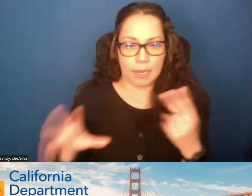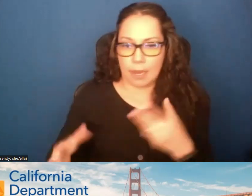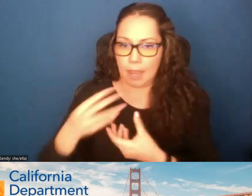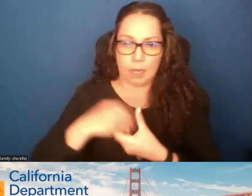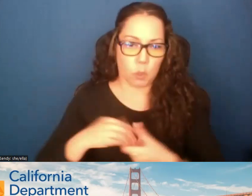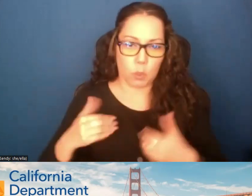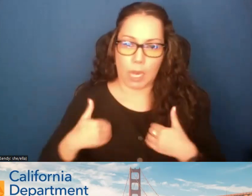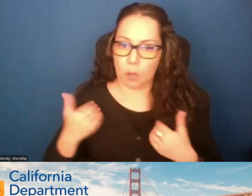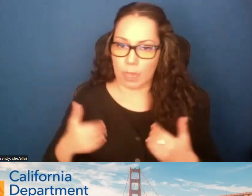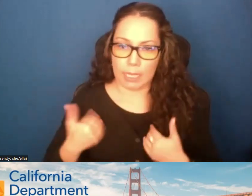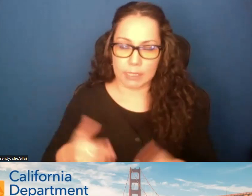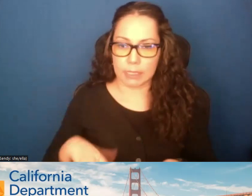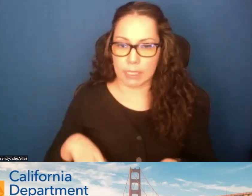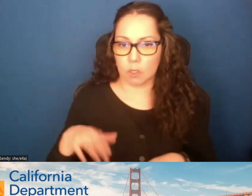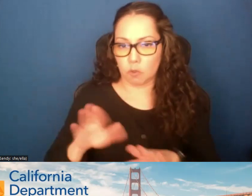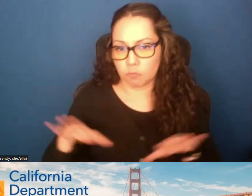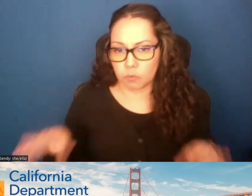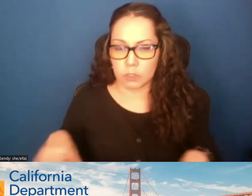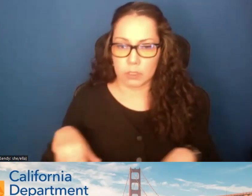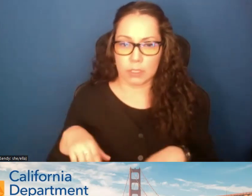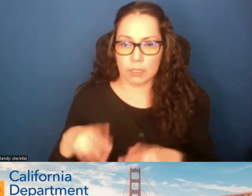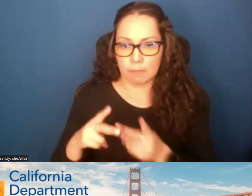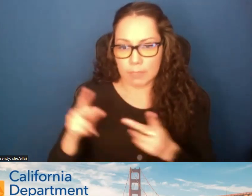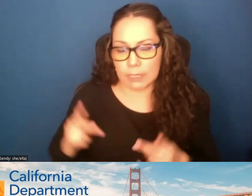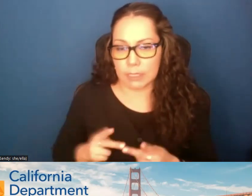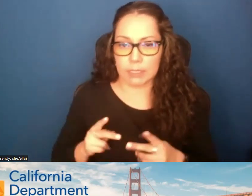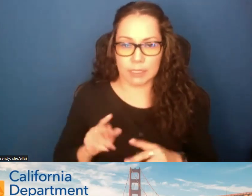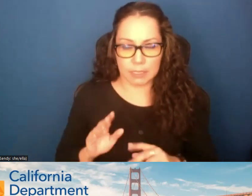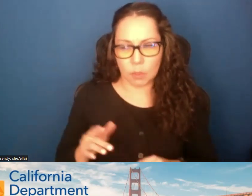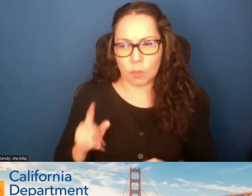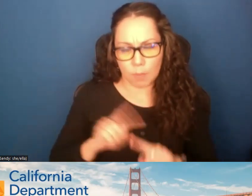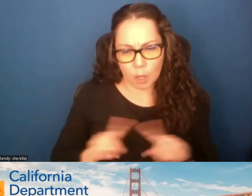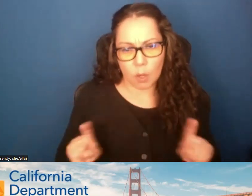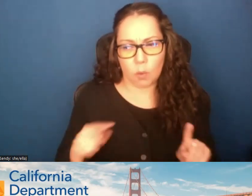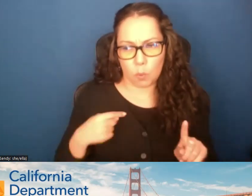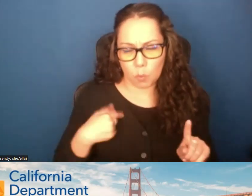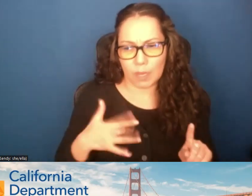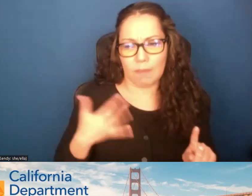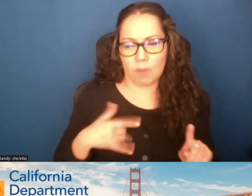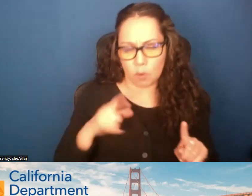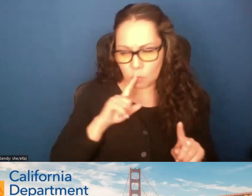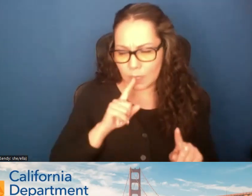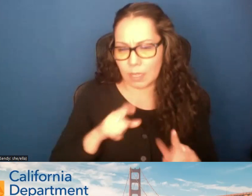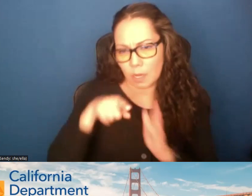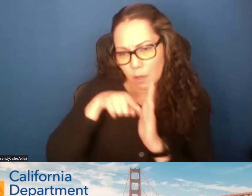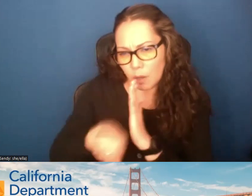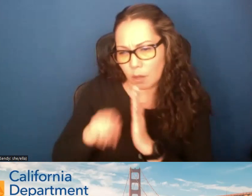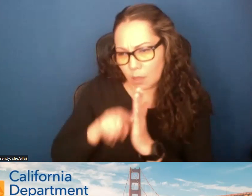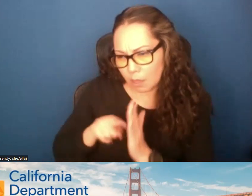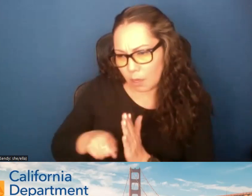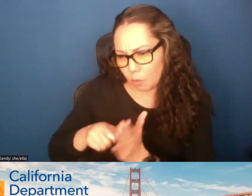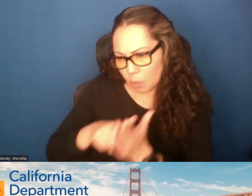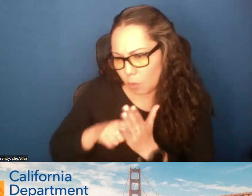pediatric facilities. We also feel that that would really require a different set of